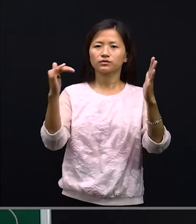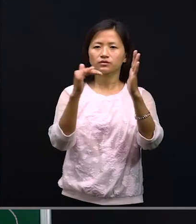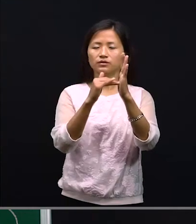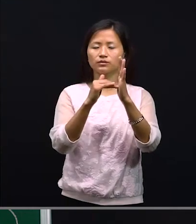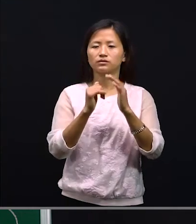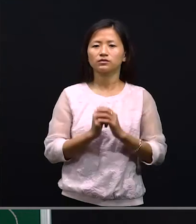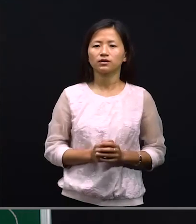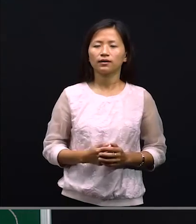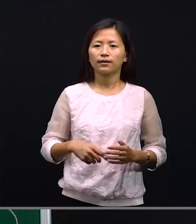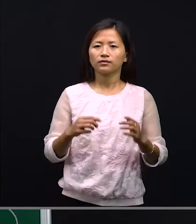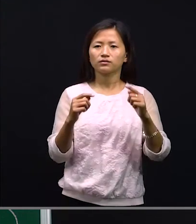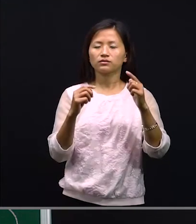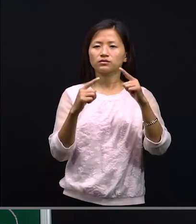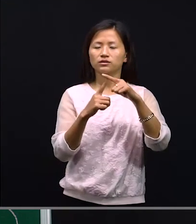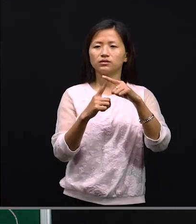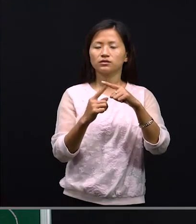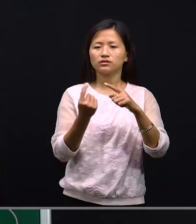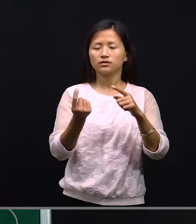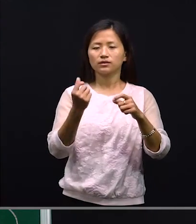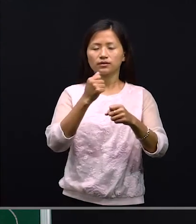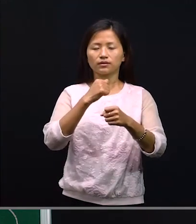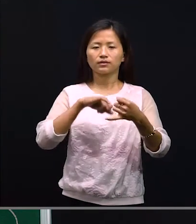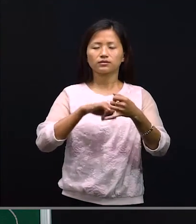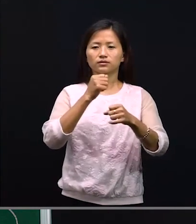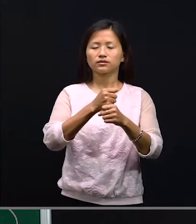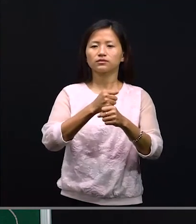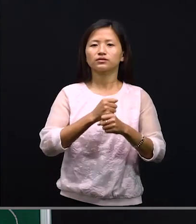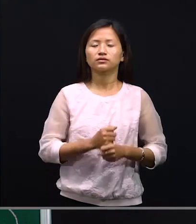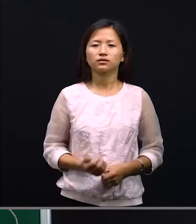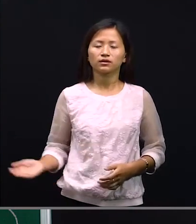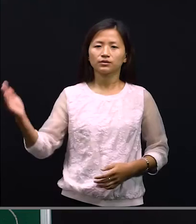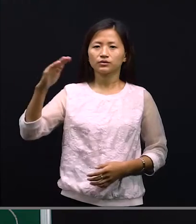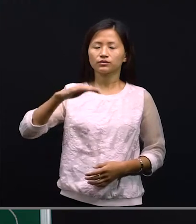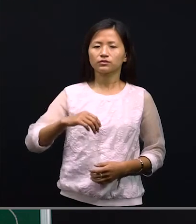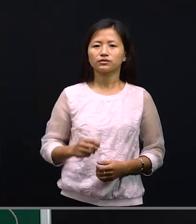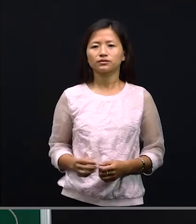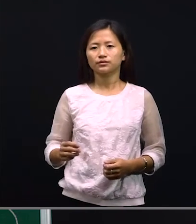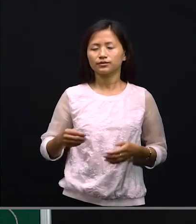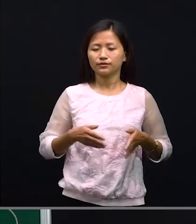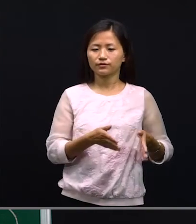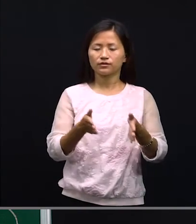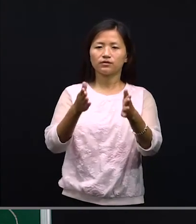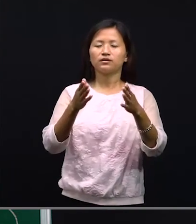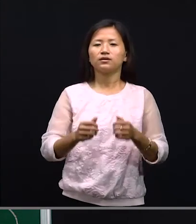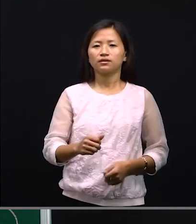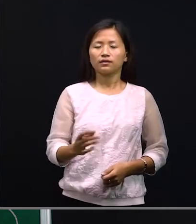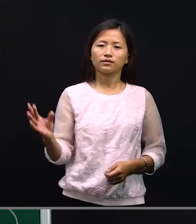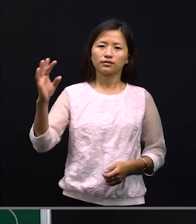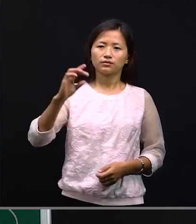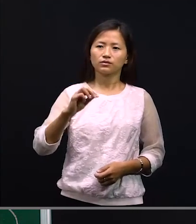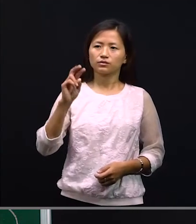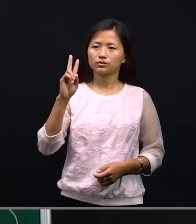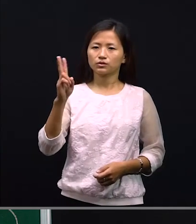and Tuensang range, okay. So coming to the river again, I have mentioned to you that there are 2